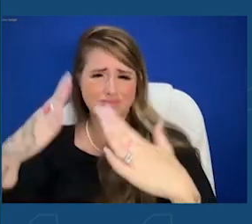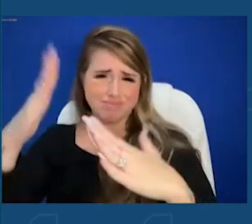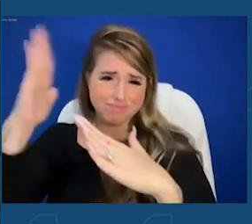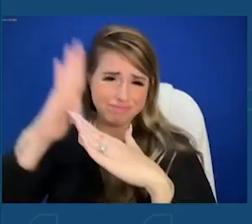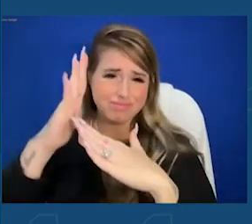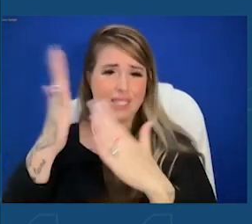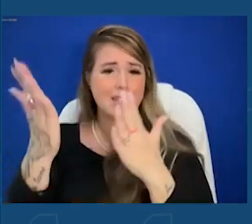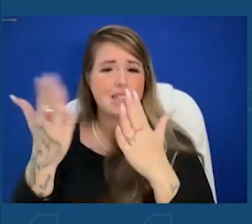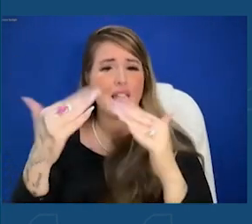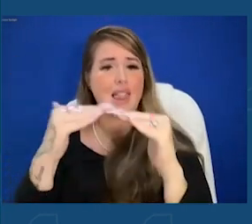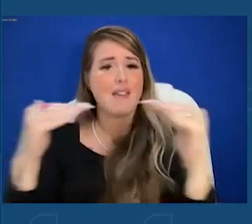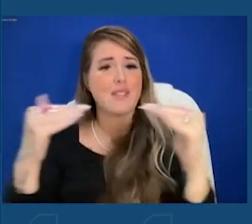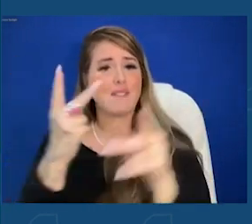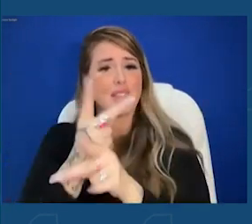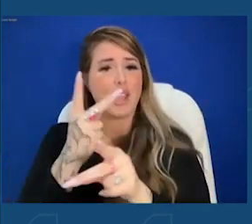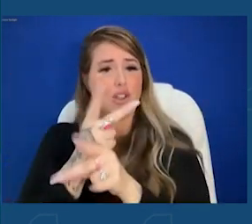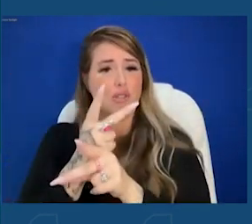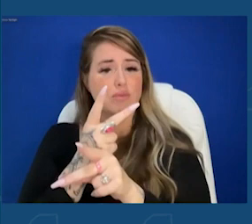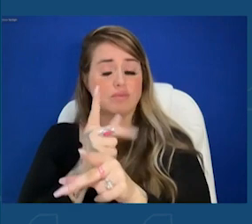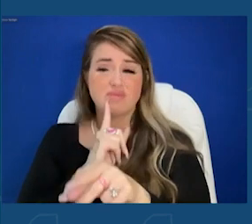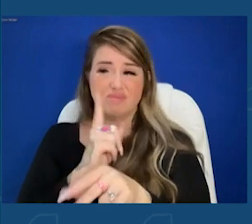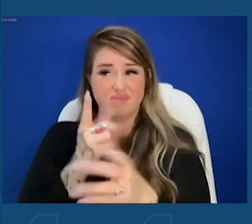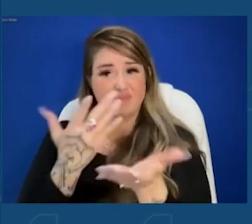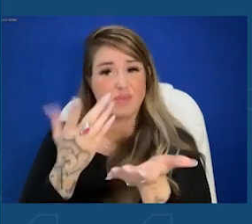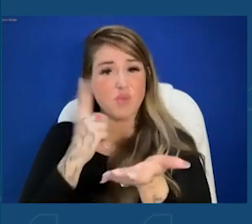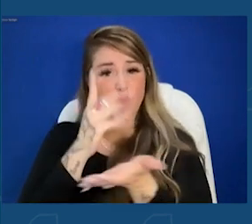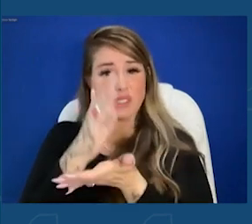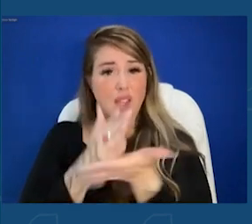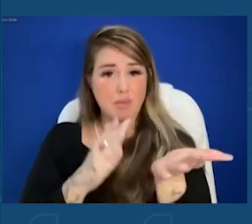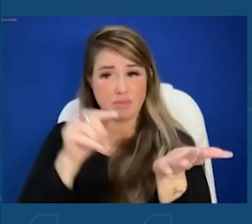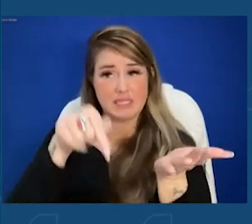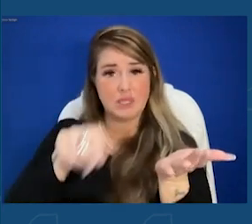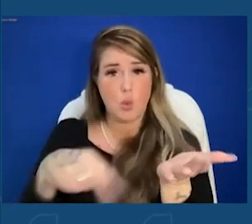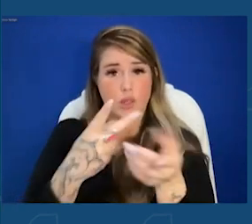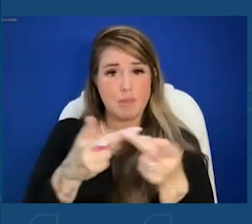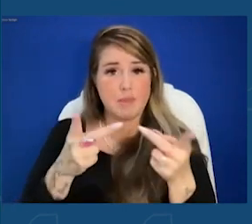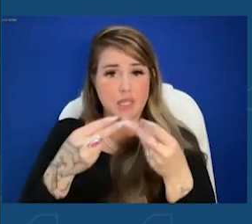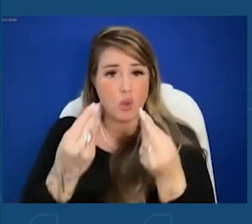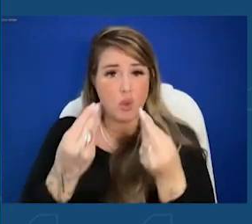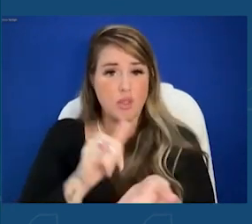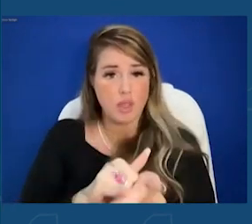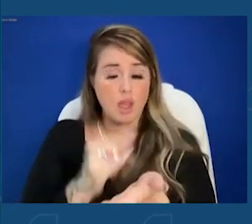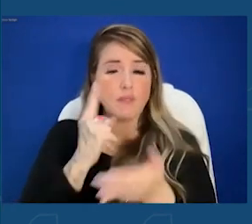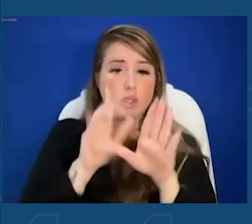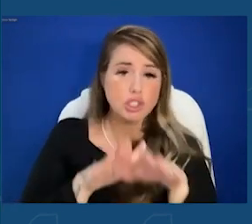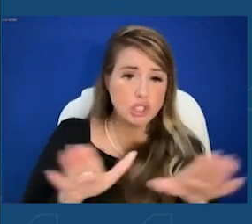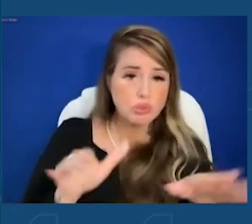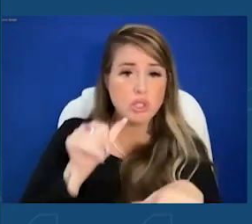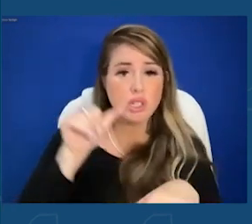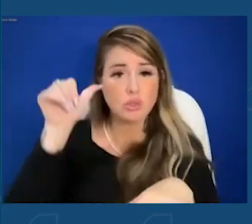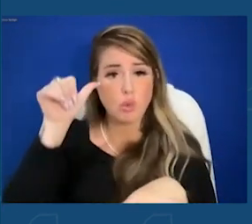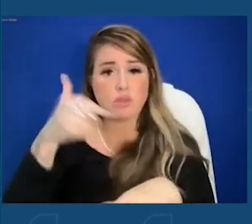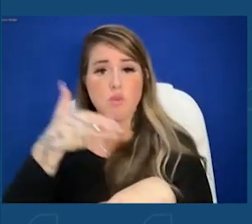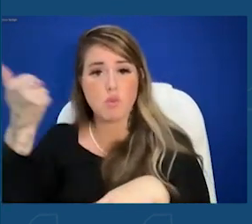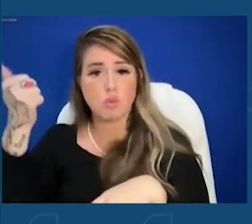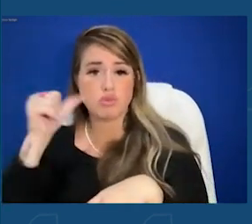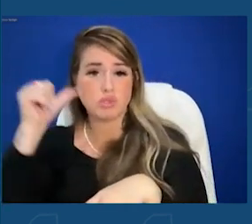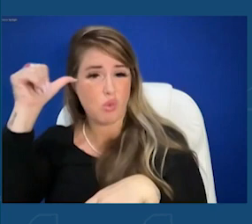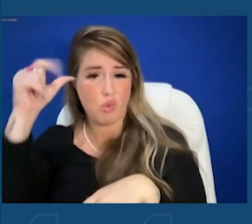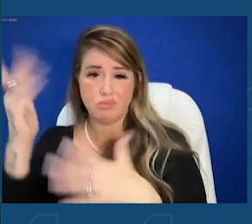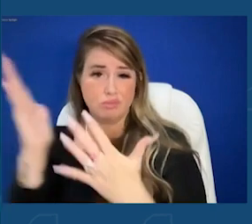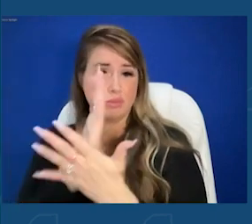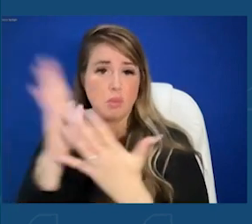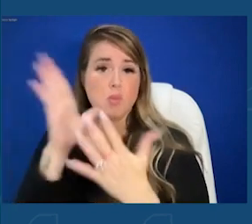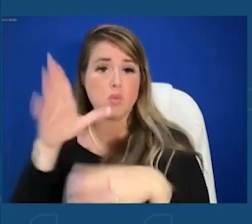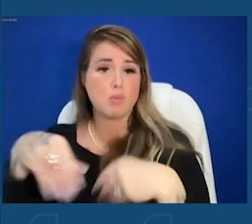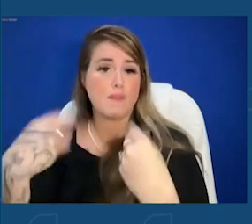available only at Upstate, for children, for adults, and for older adults. And each program is infused